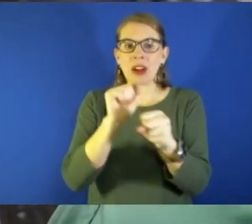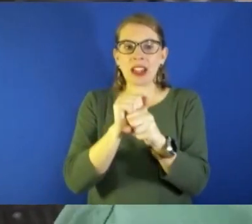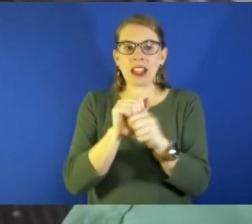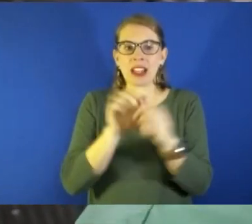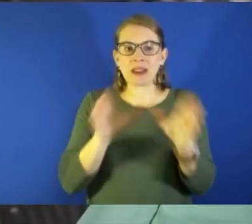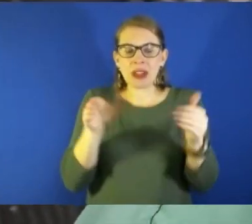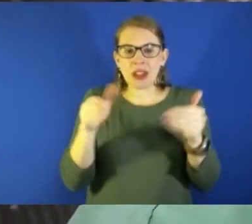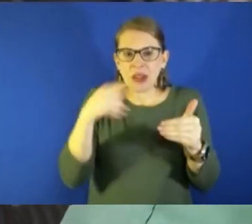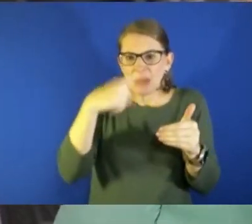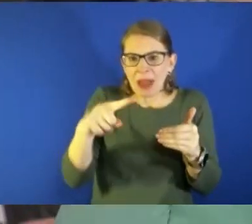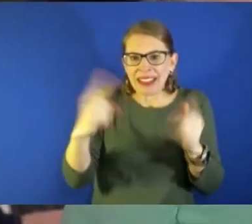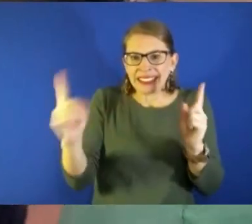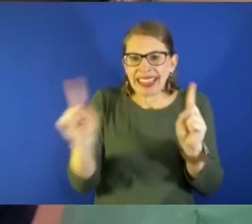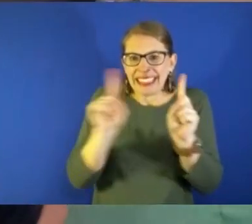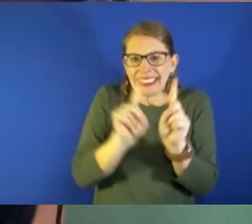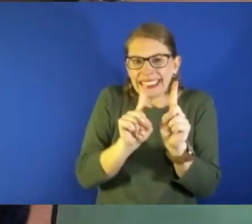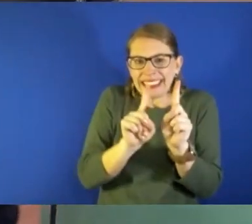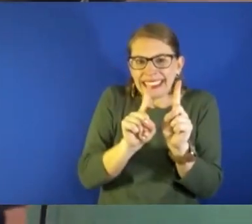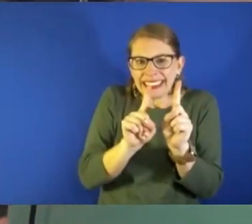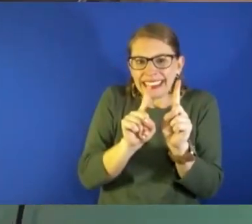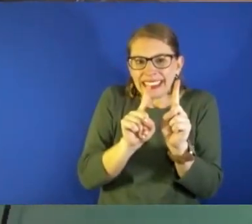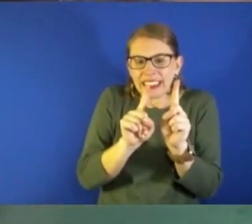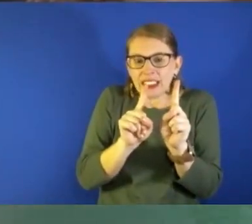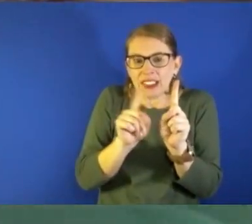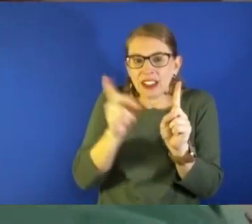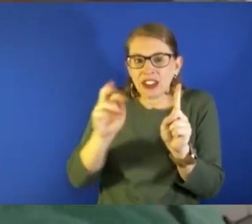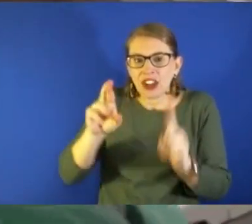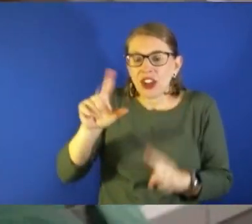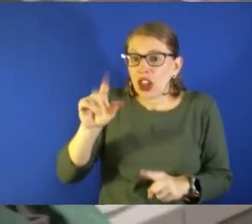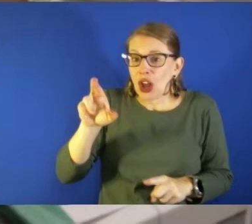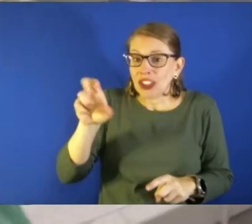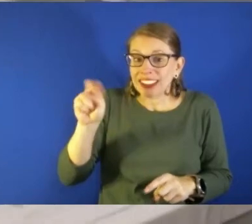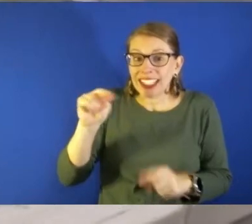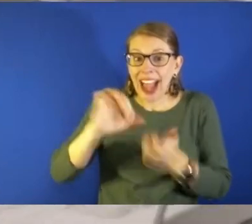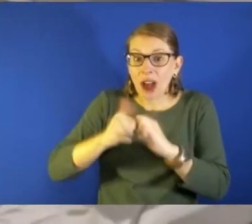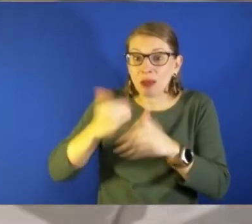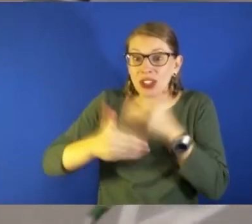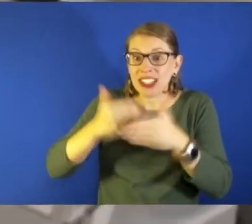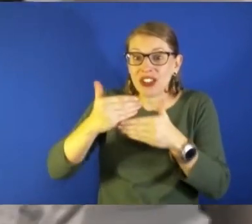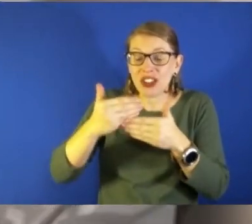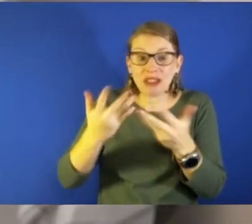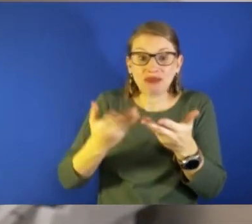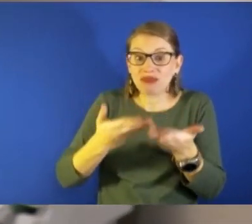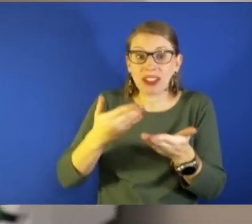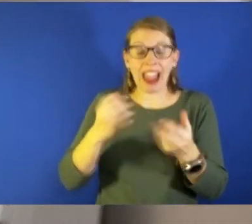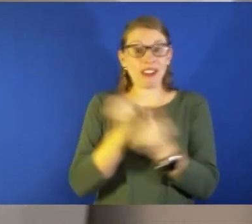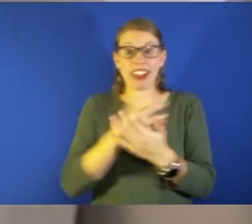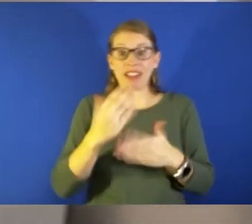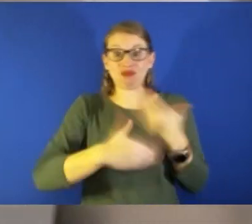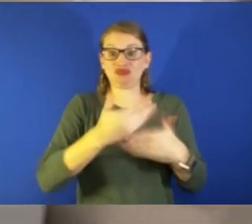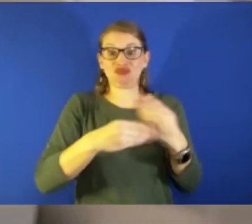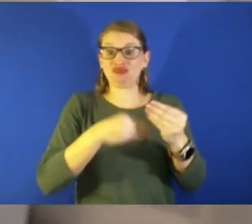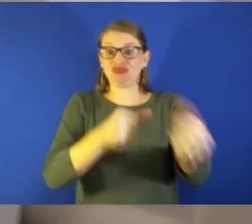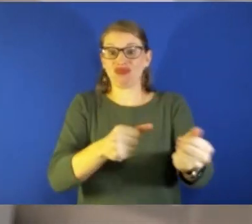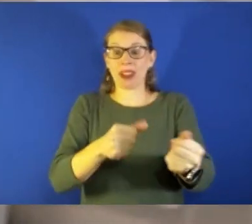you stand right next to me. Dr. Larson, how did it go? Everything went fantastic, better than expected,